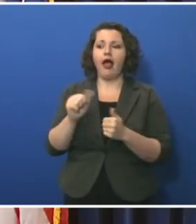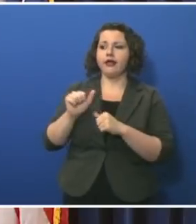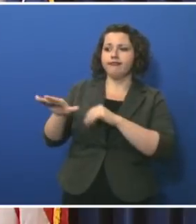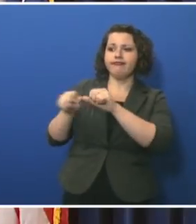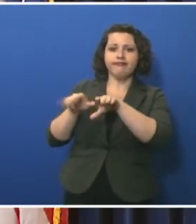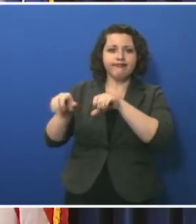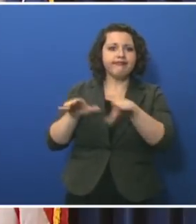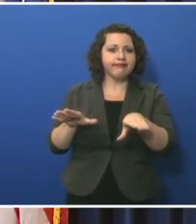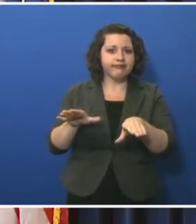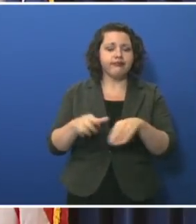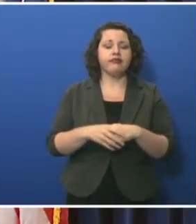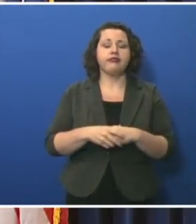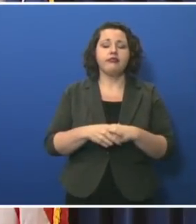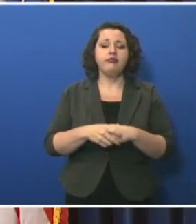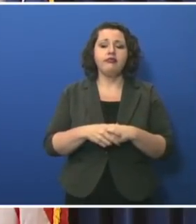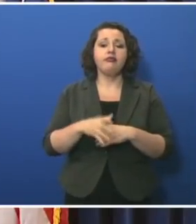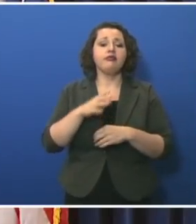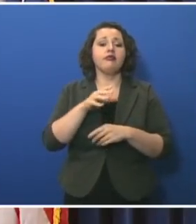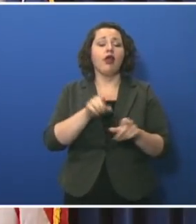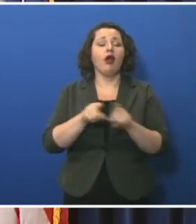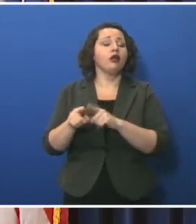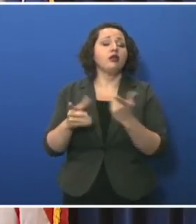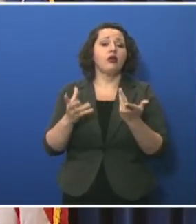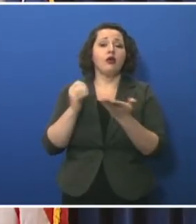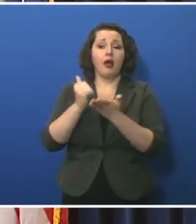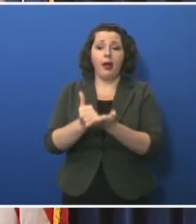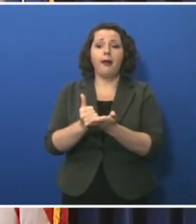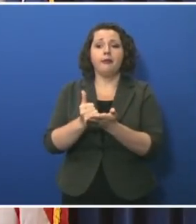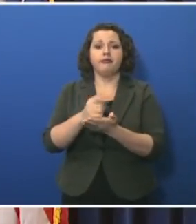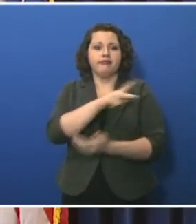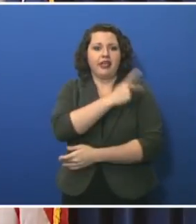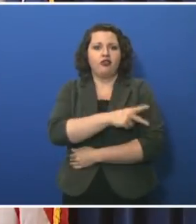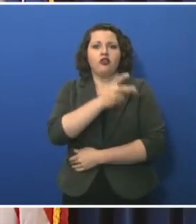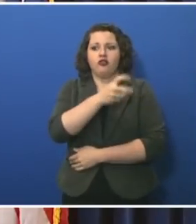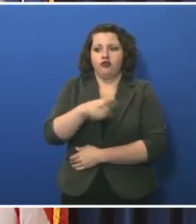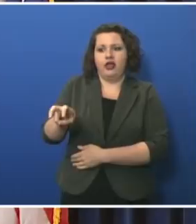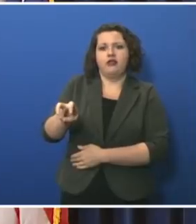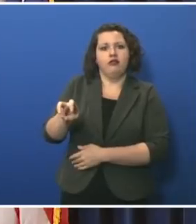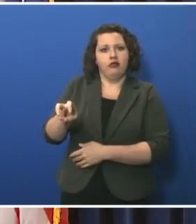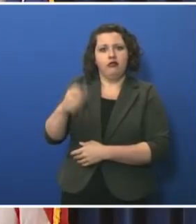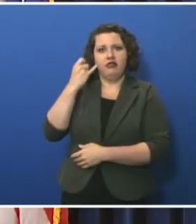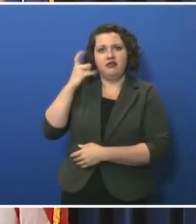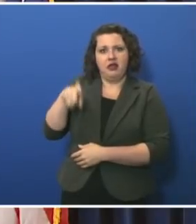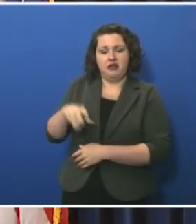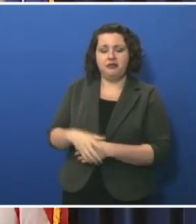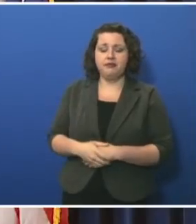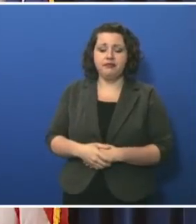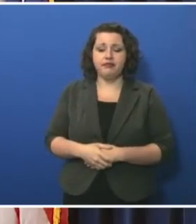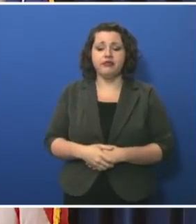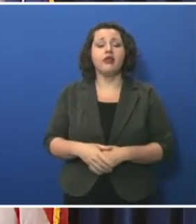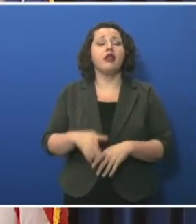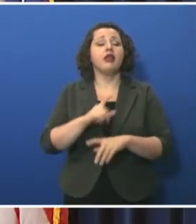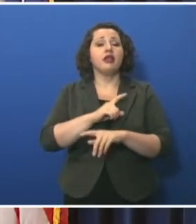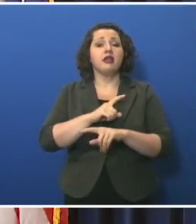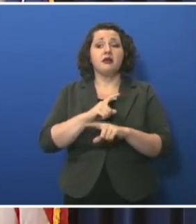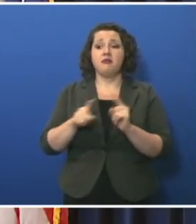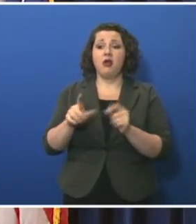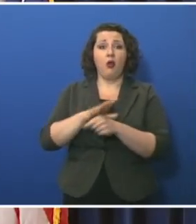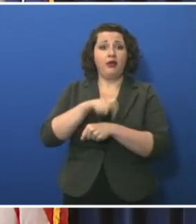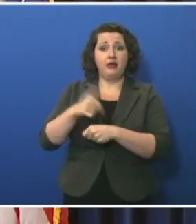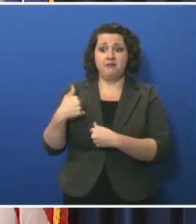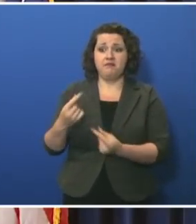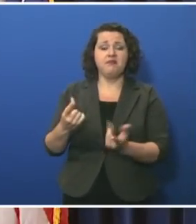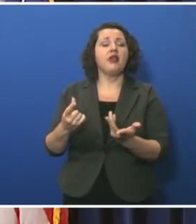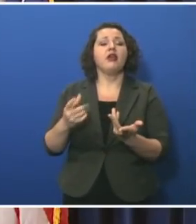in need, and or assisting with the transfer of patients to other facilities for care. But throughout this time, critical